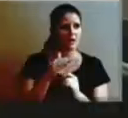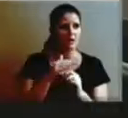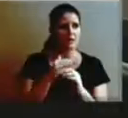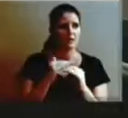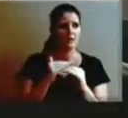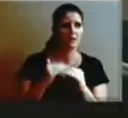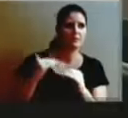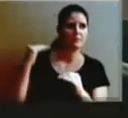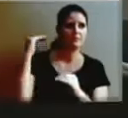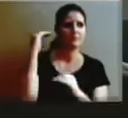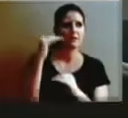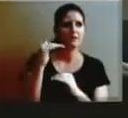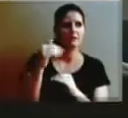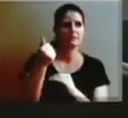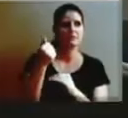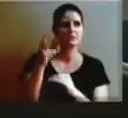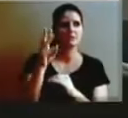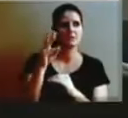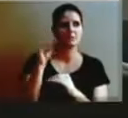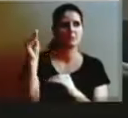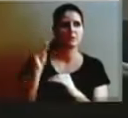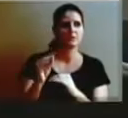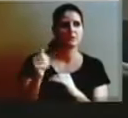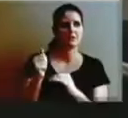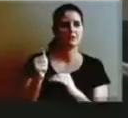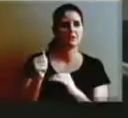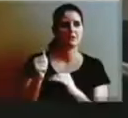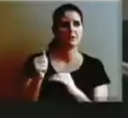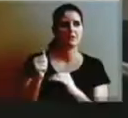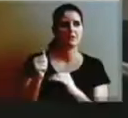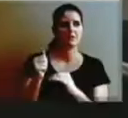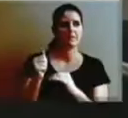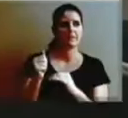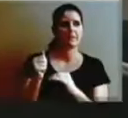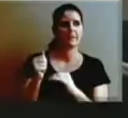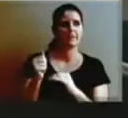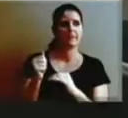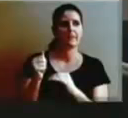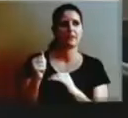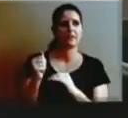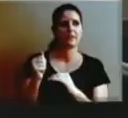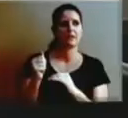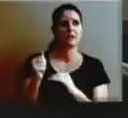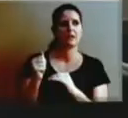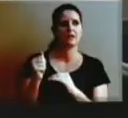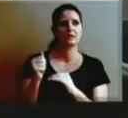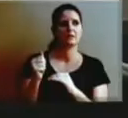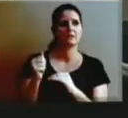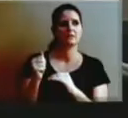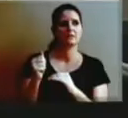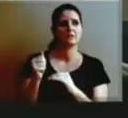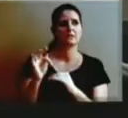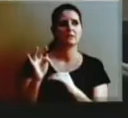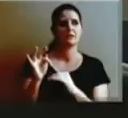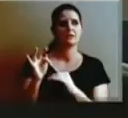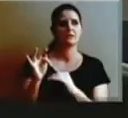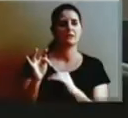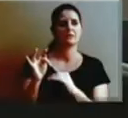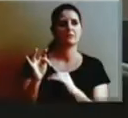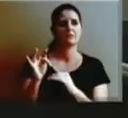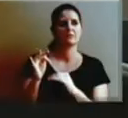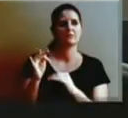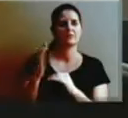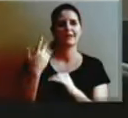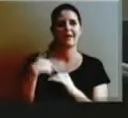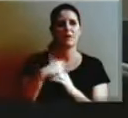over 16% of the special needs, or the 16% of the suspensions being special needs students? Is that